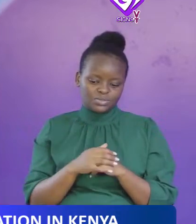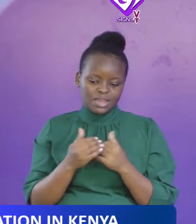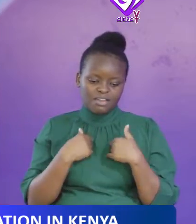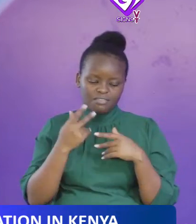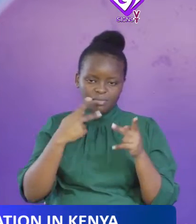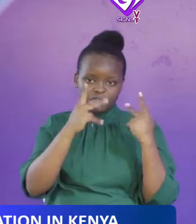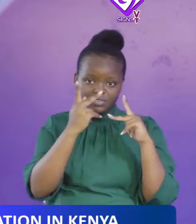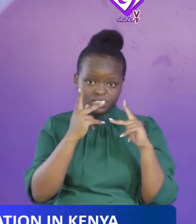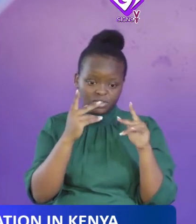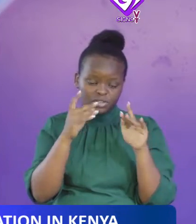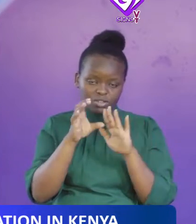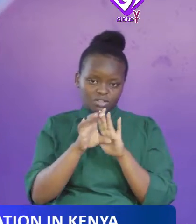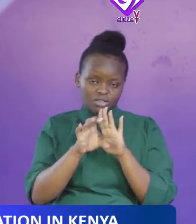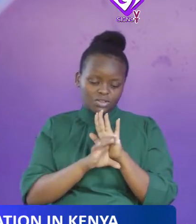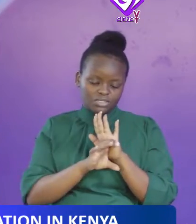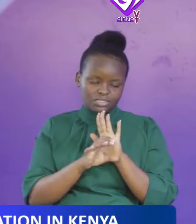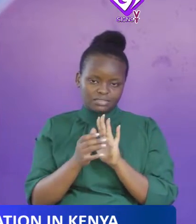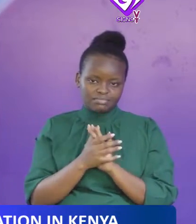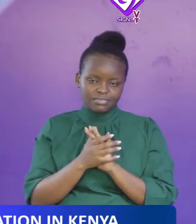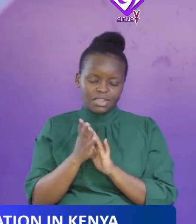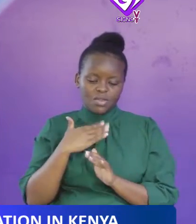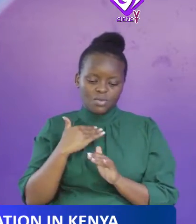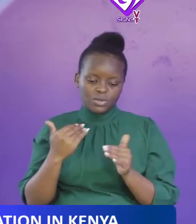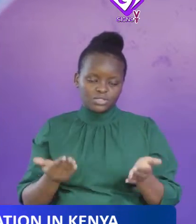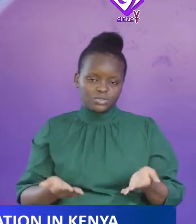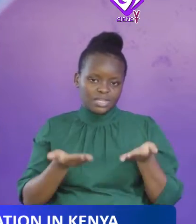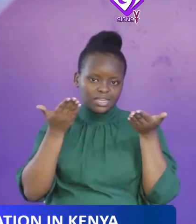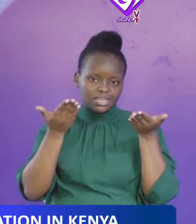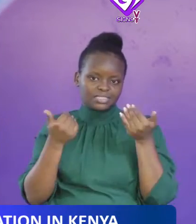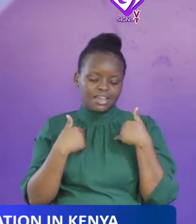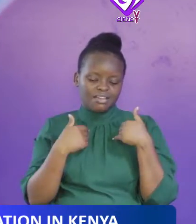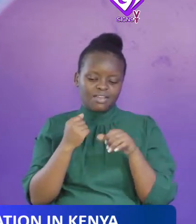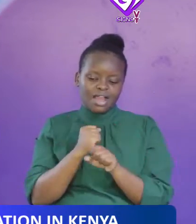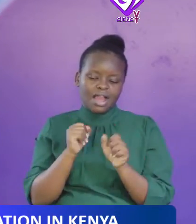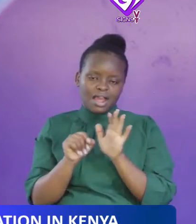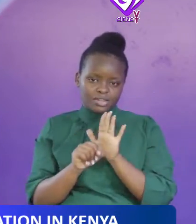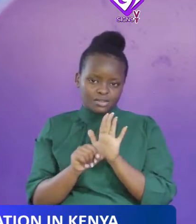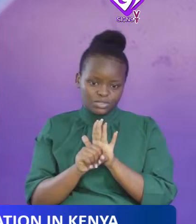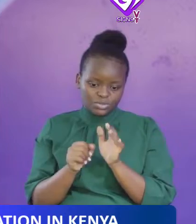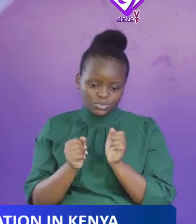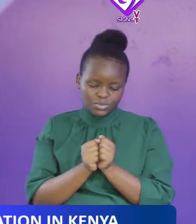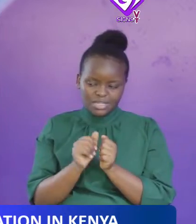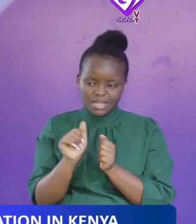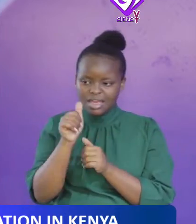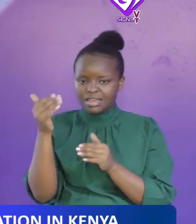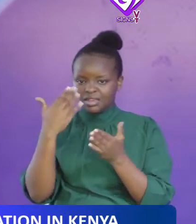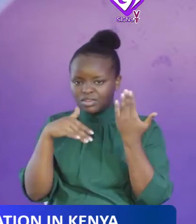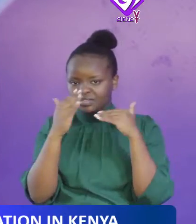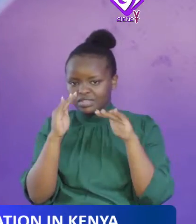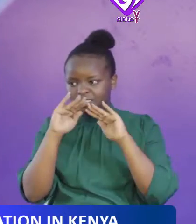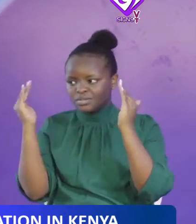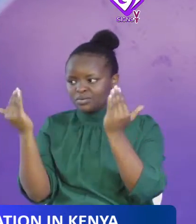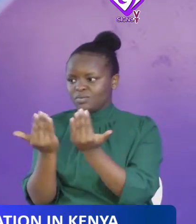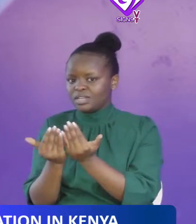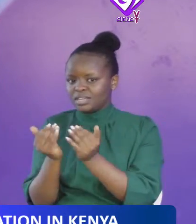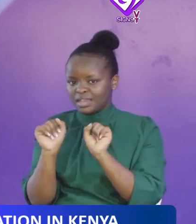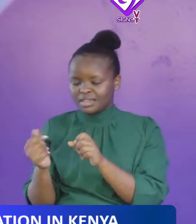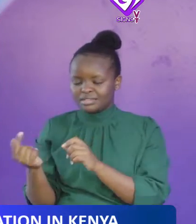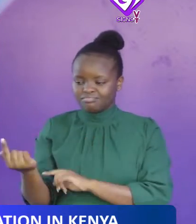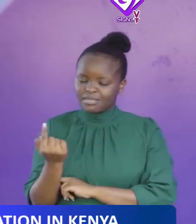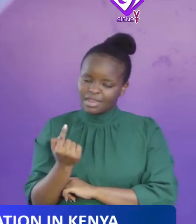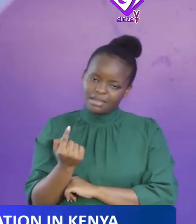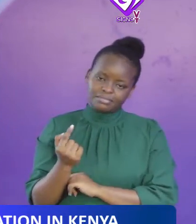that you may want to enhance, we've got quite a number of collaborations also with other universities globally. Yeah. You can come in and